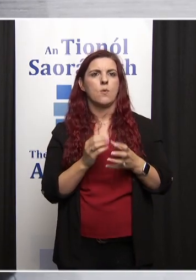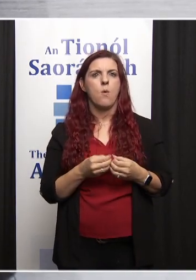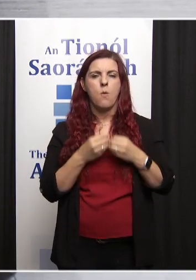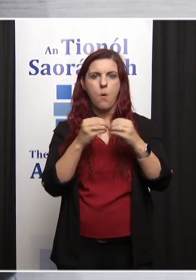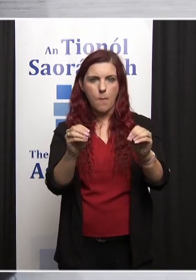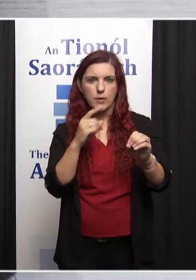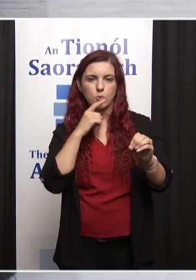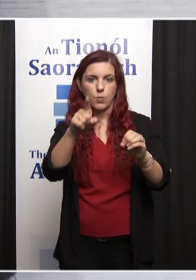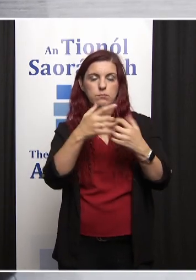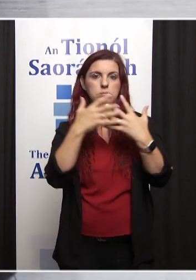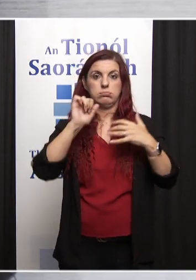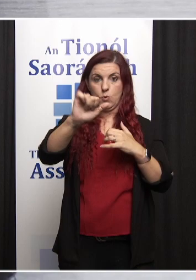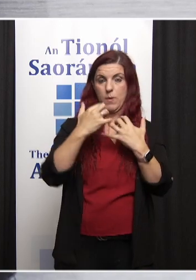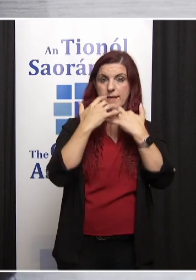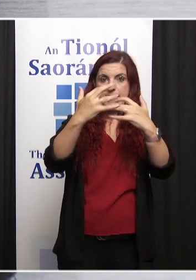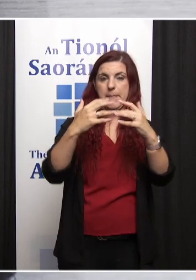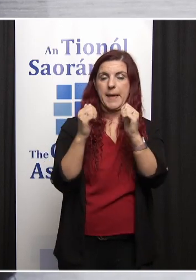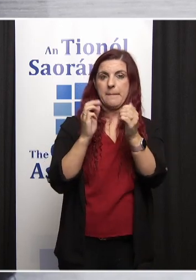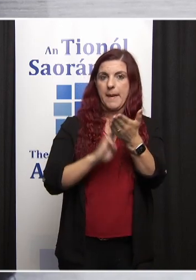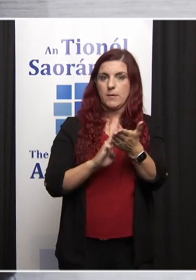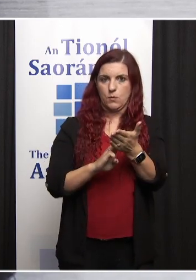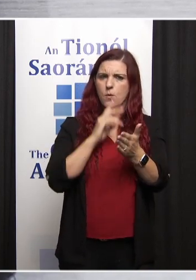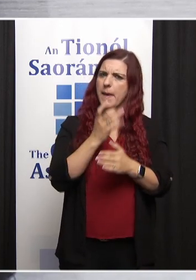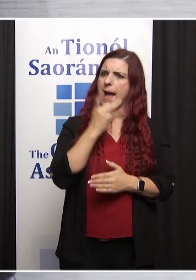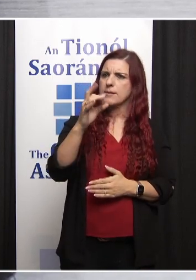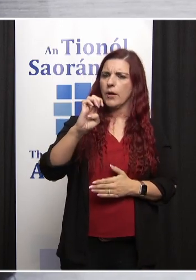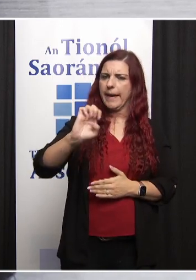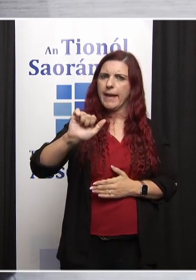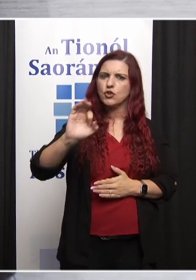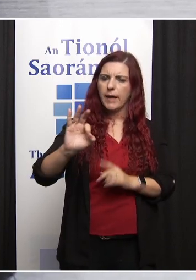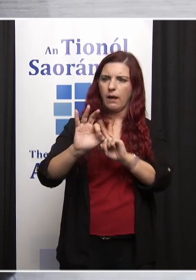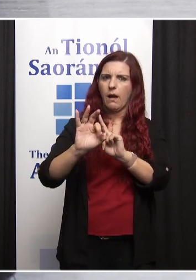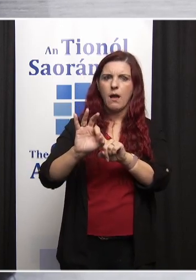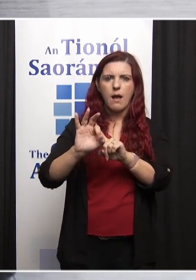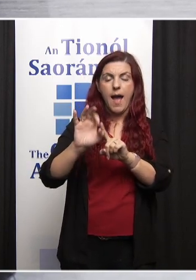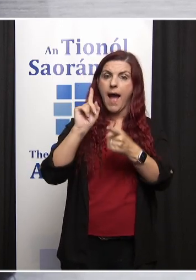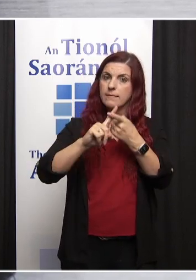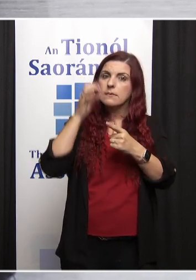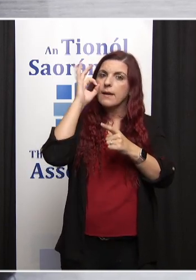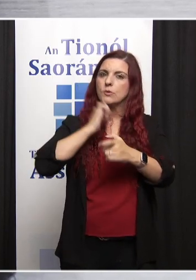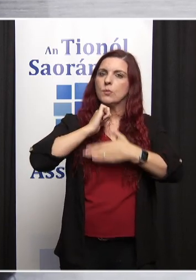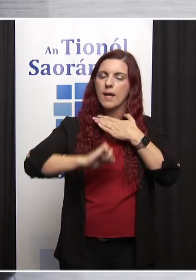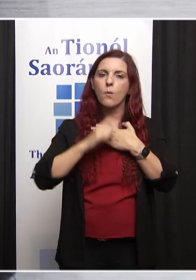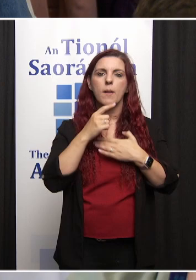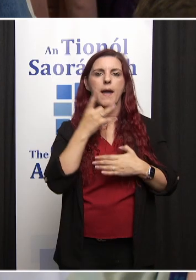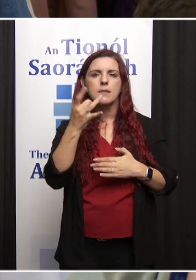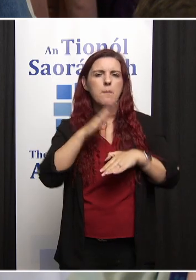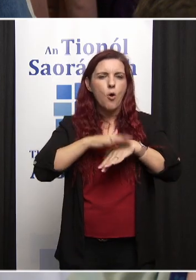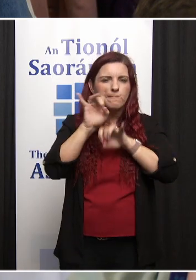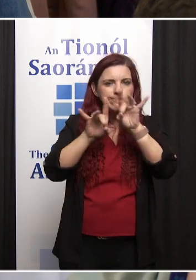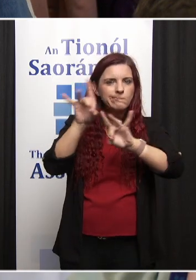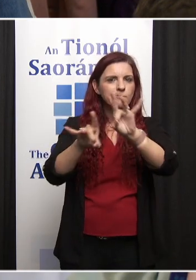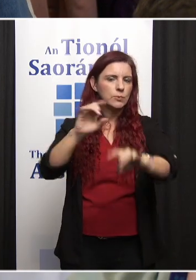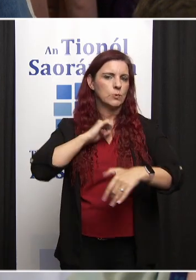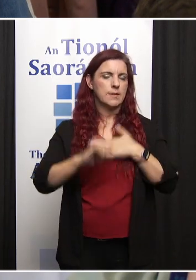to the Assembly members, you'll be asking our EAG, our Expert Advisory Group, and indeed our guests today, some more probing questions, which is part